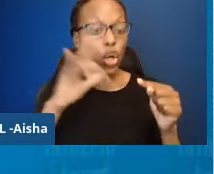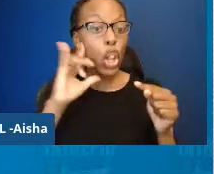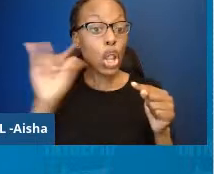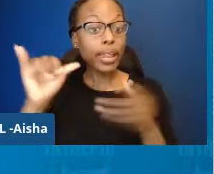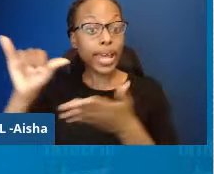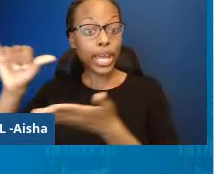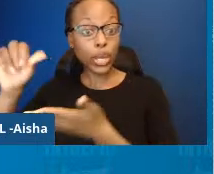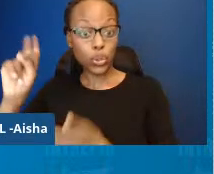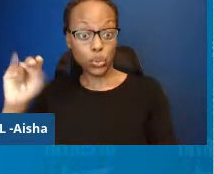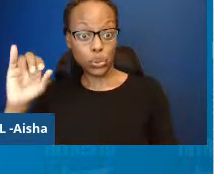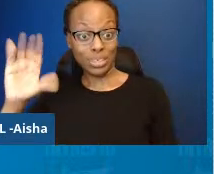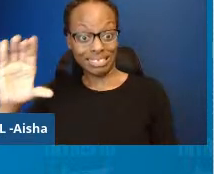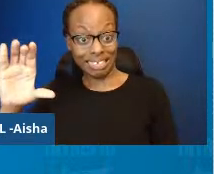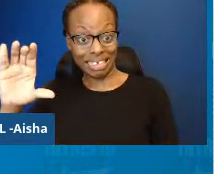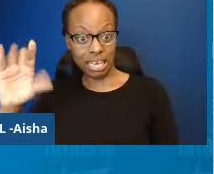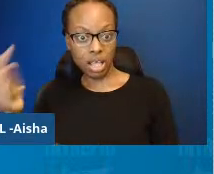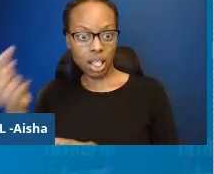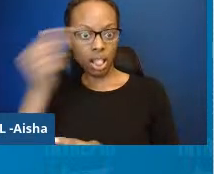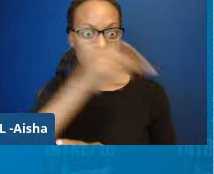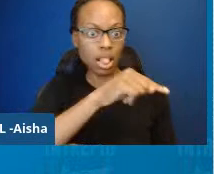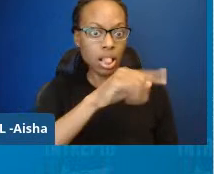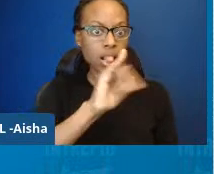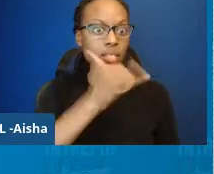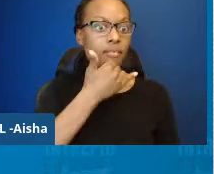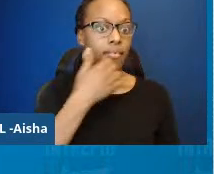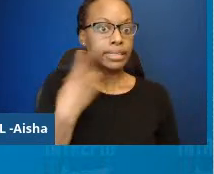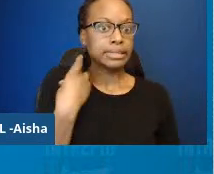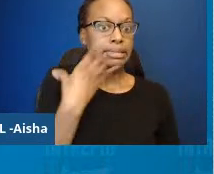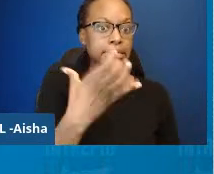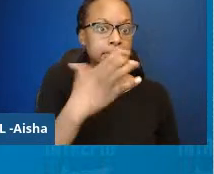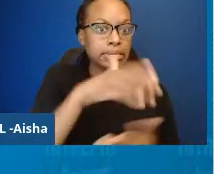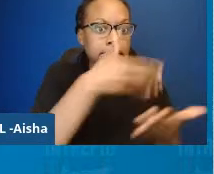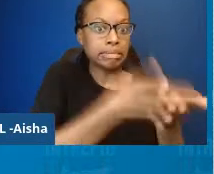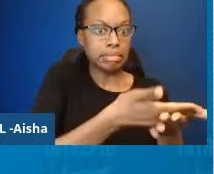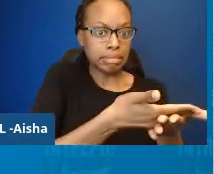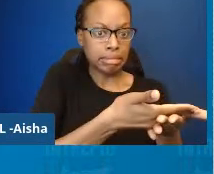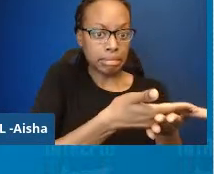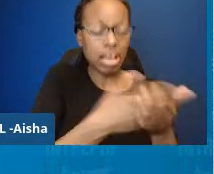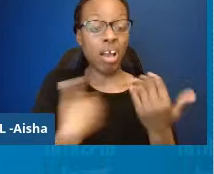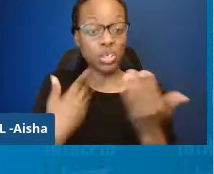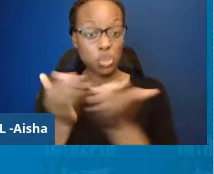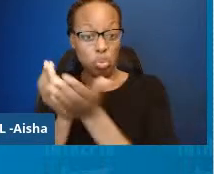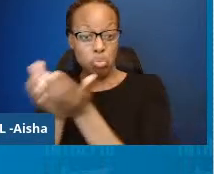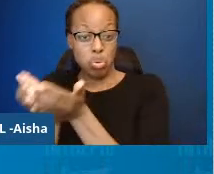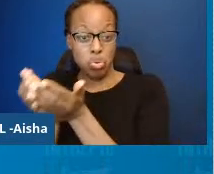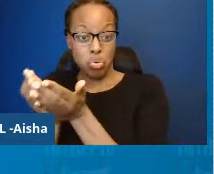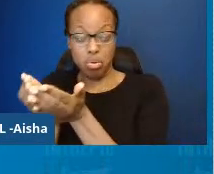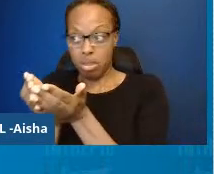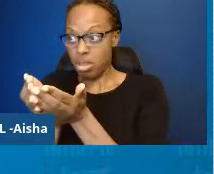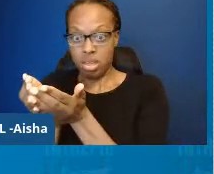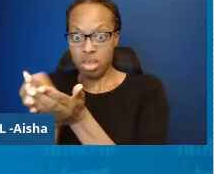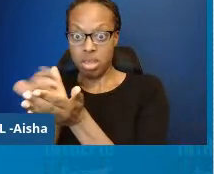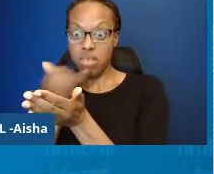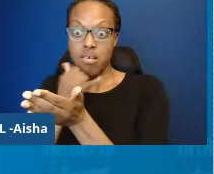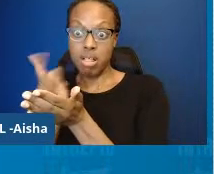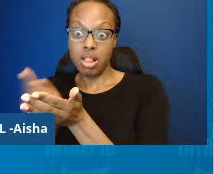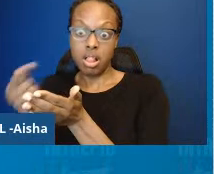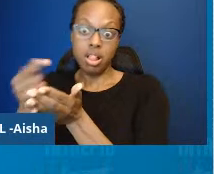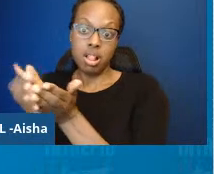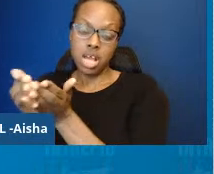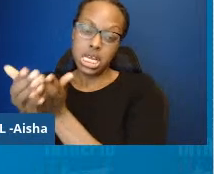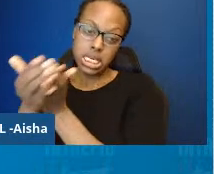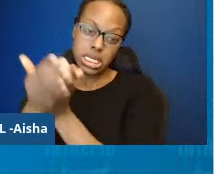D.C. That's a big difference. So it took Intrepid about 3 hours to